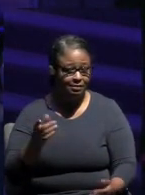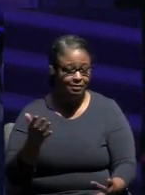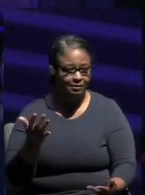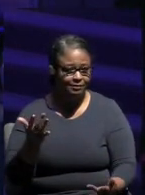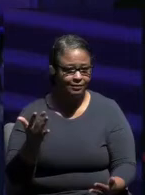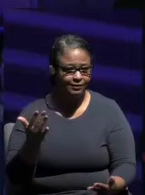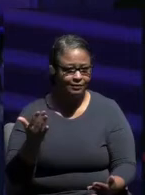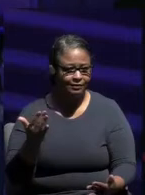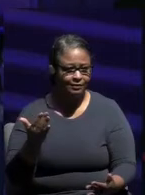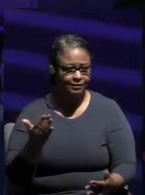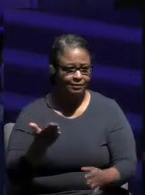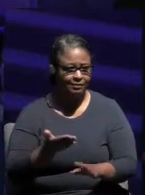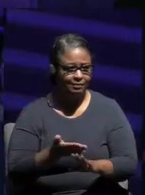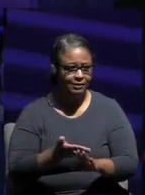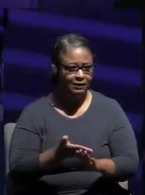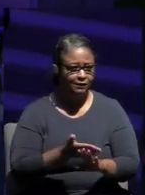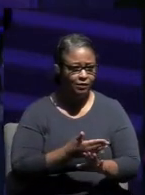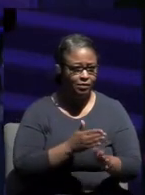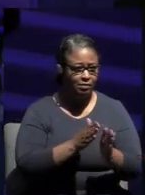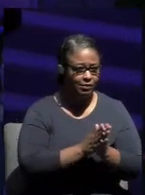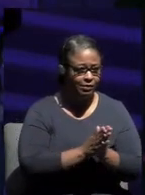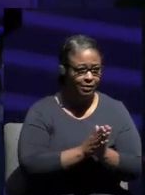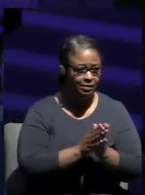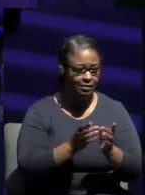there's something before prayer.